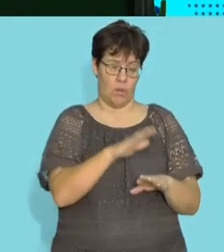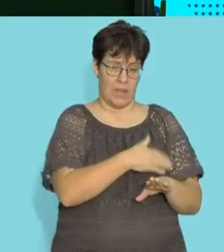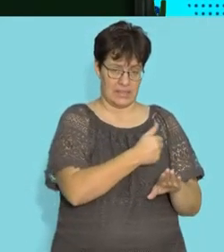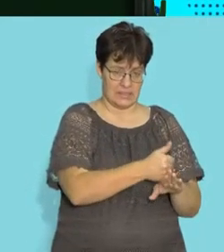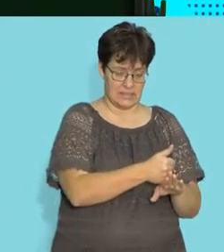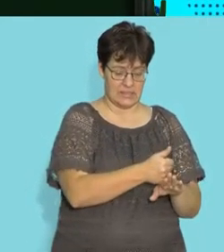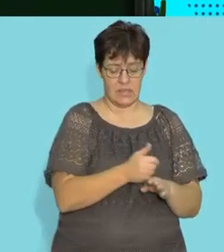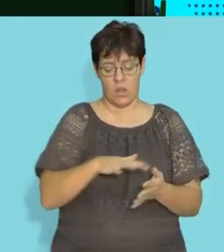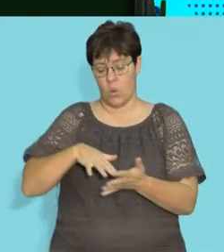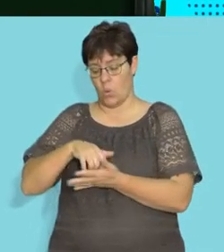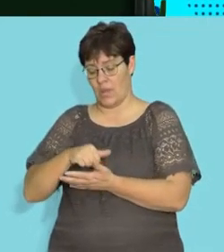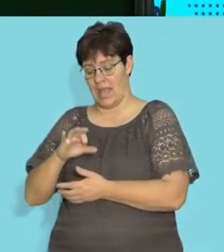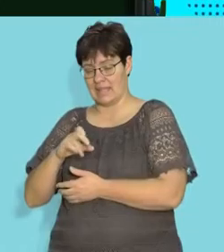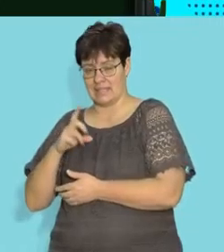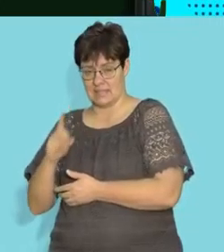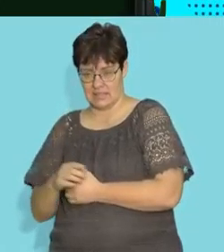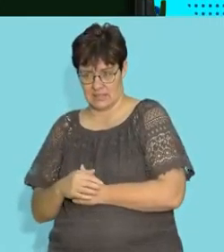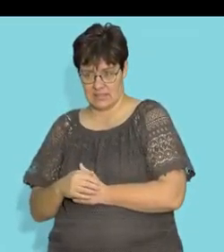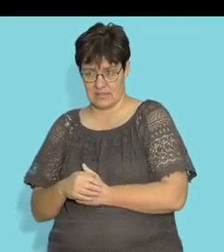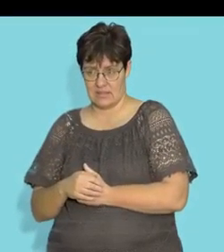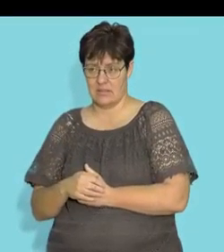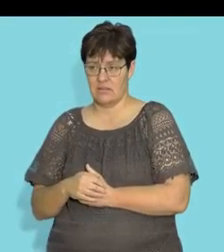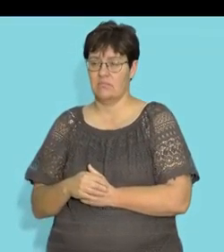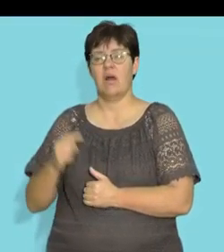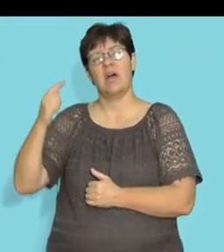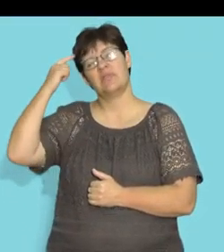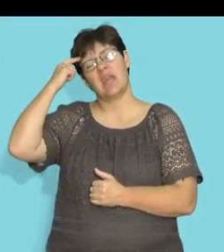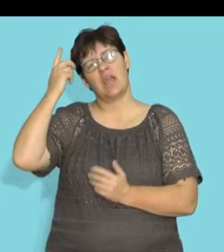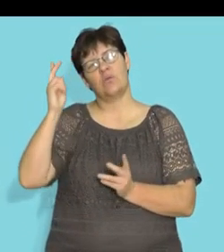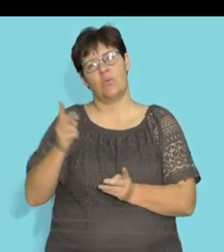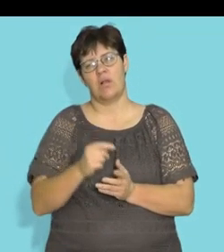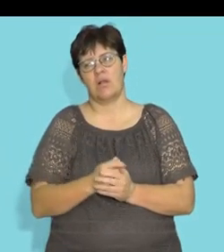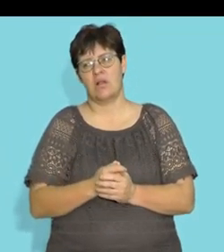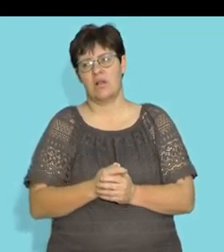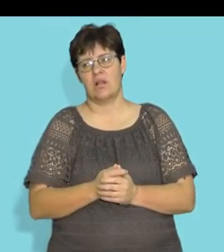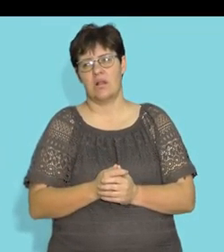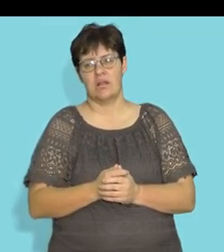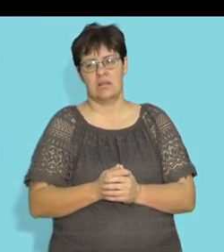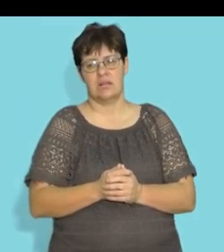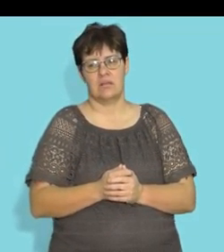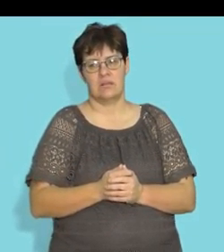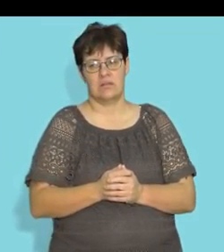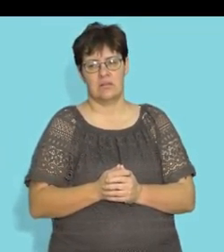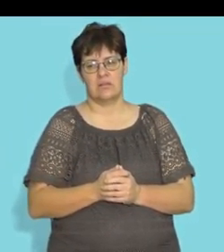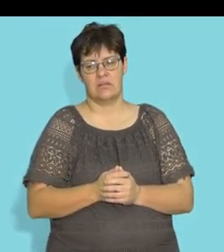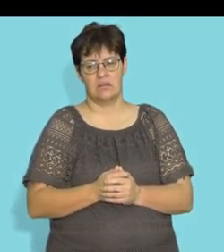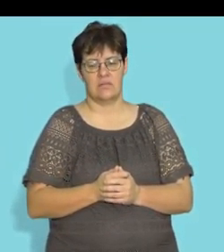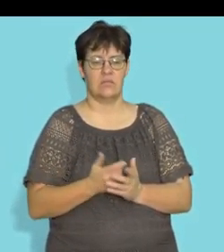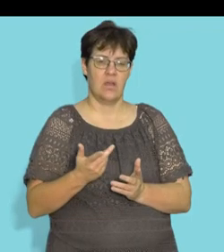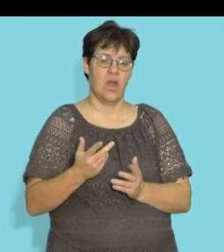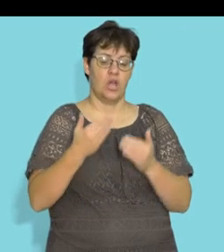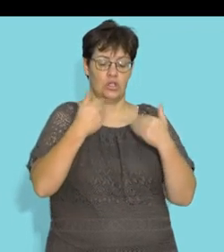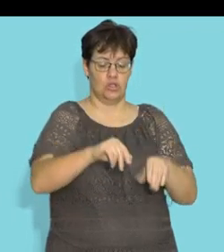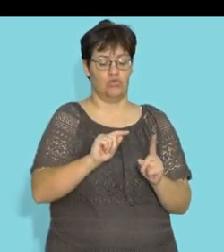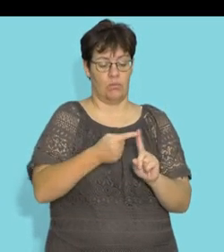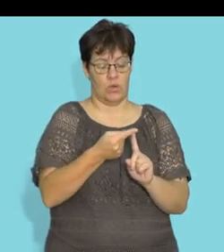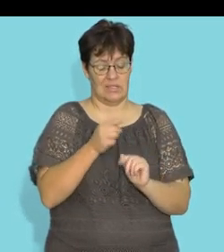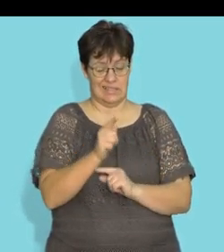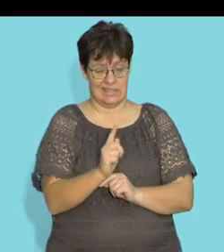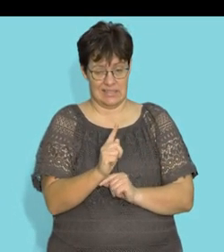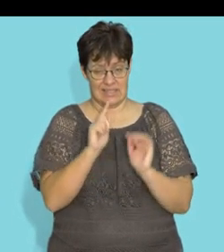it forms water, and the solution then is weak basic. How do we know it's